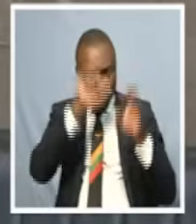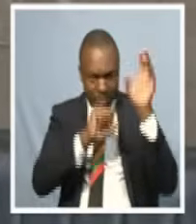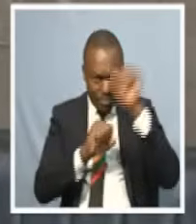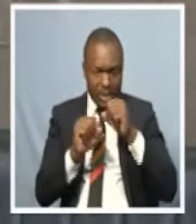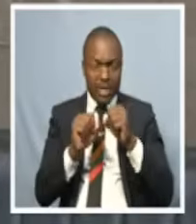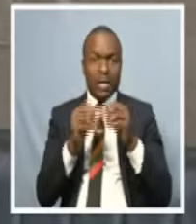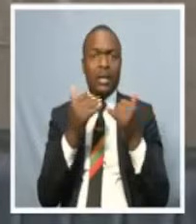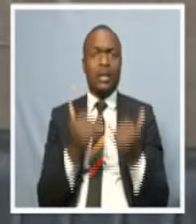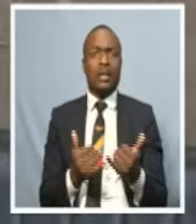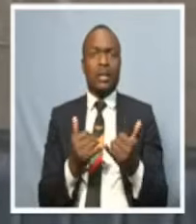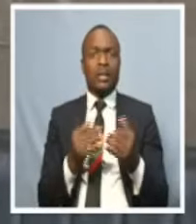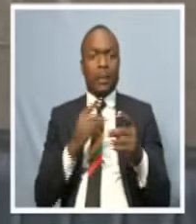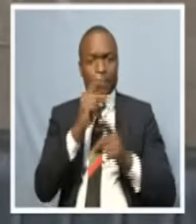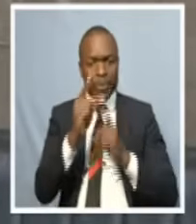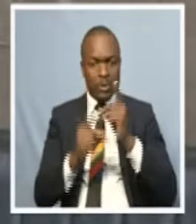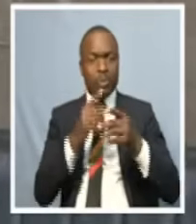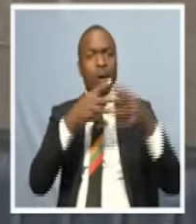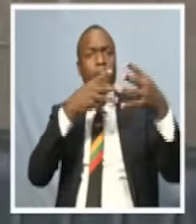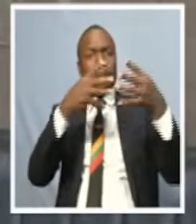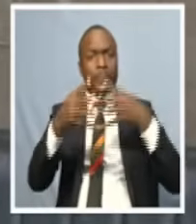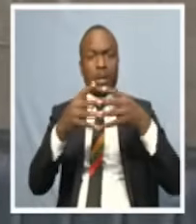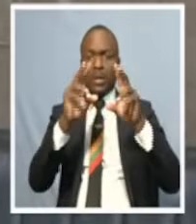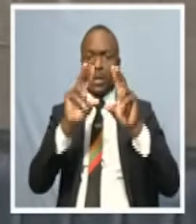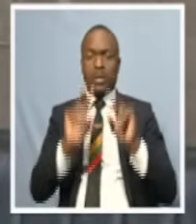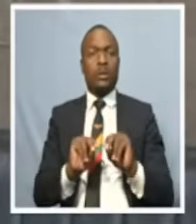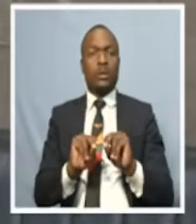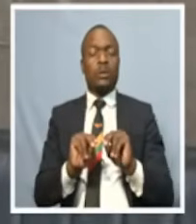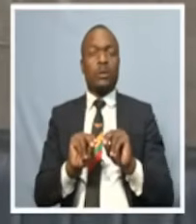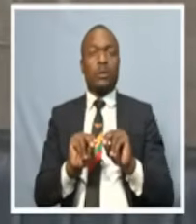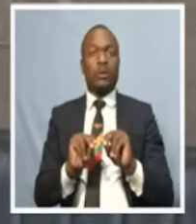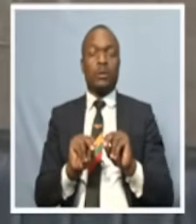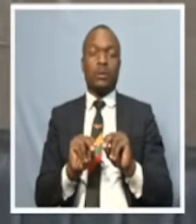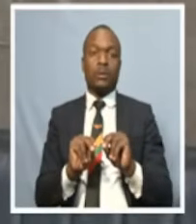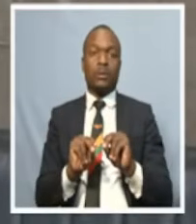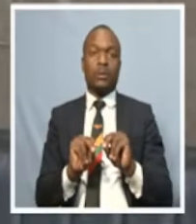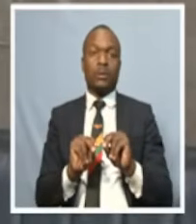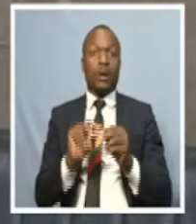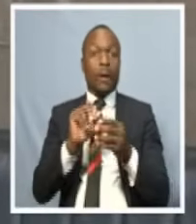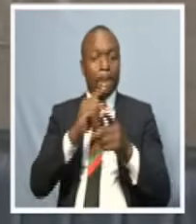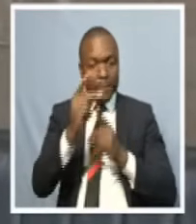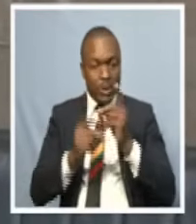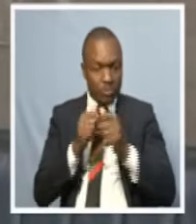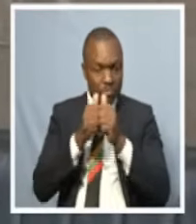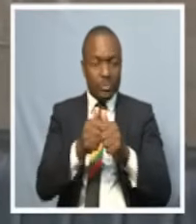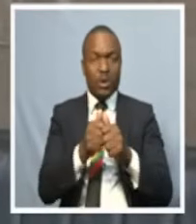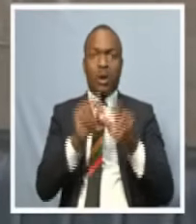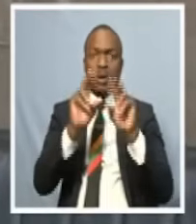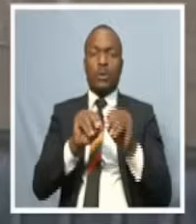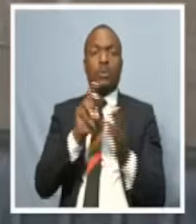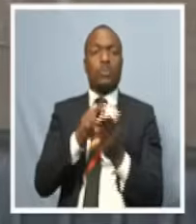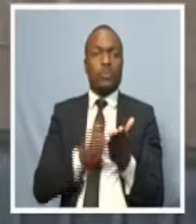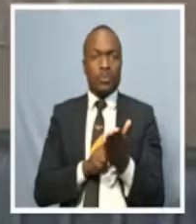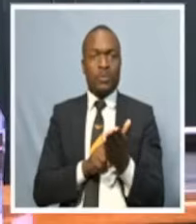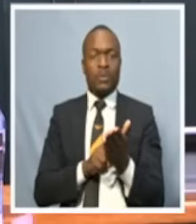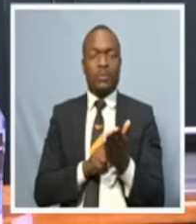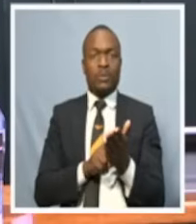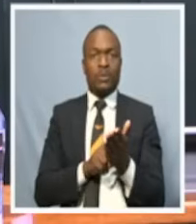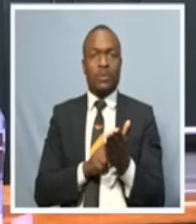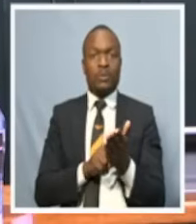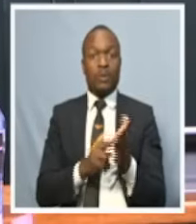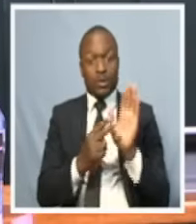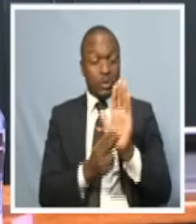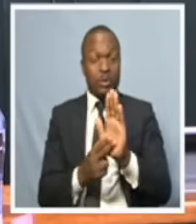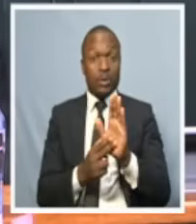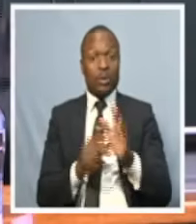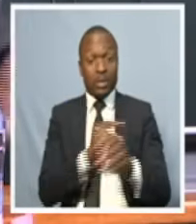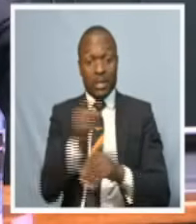the process has not been transparent, no provinces have participated, and there has been no record to take people from the database. These